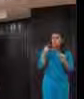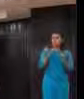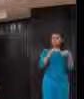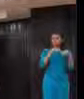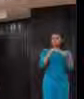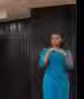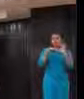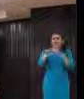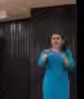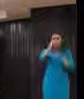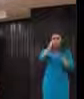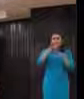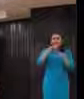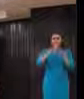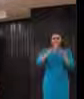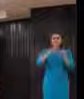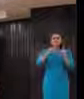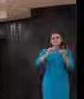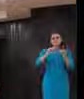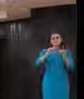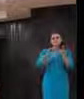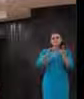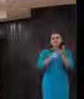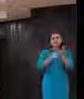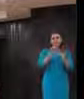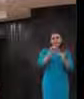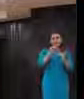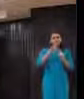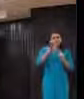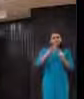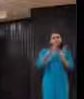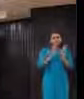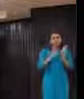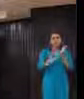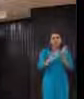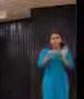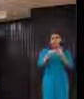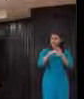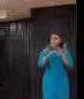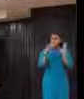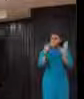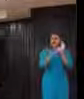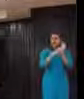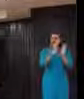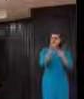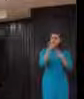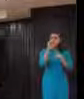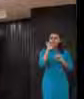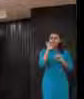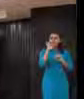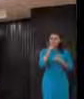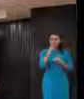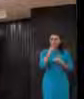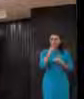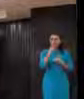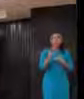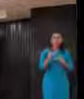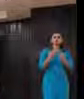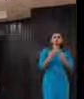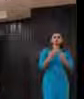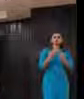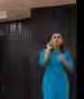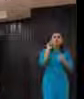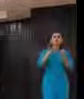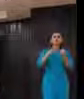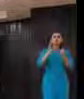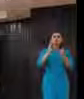Indian federalism. And Article 370 is traditionally seen by constitutional law scholars as an